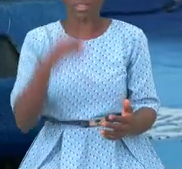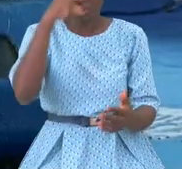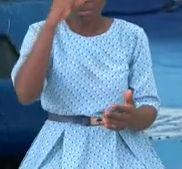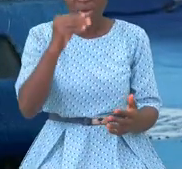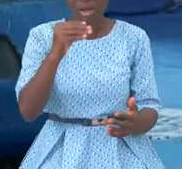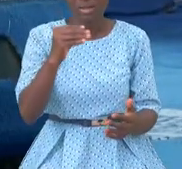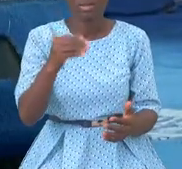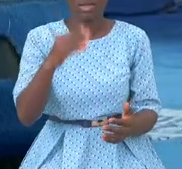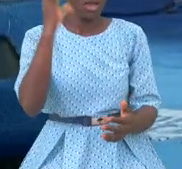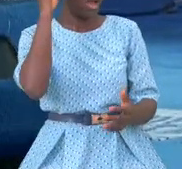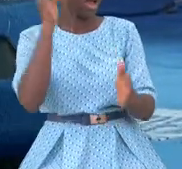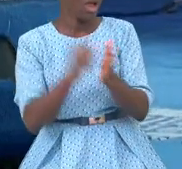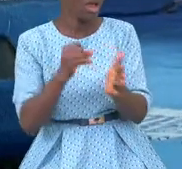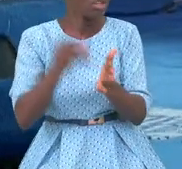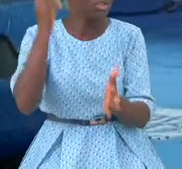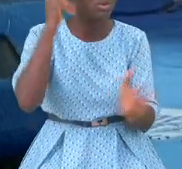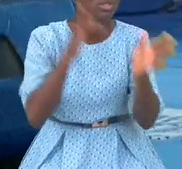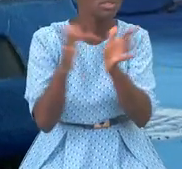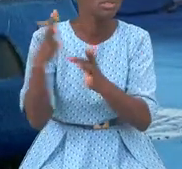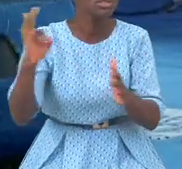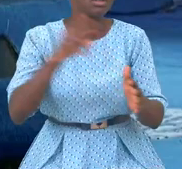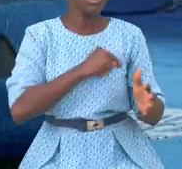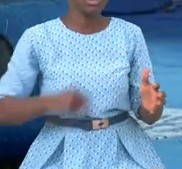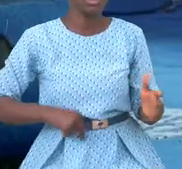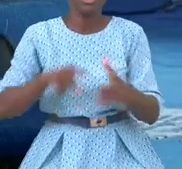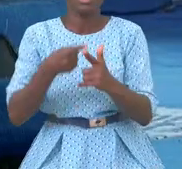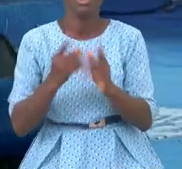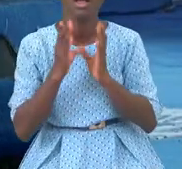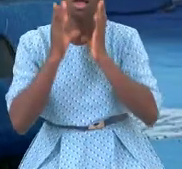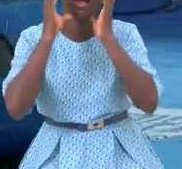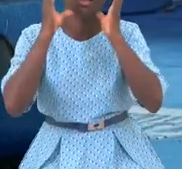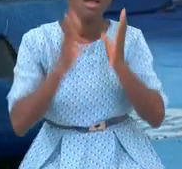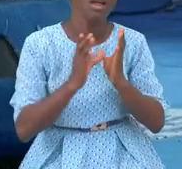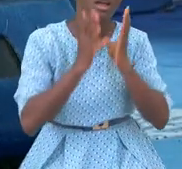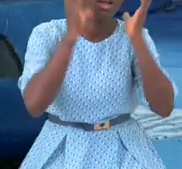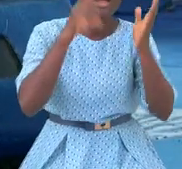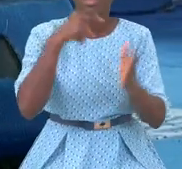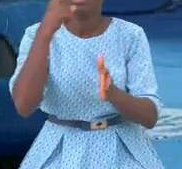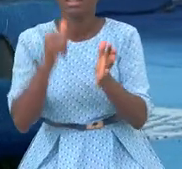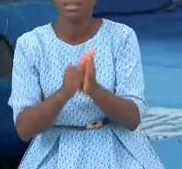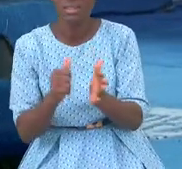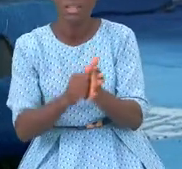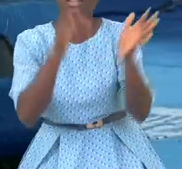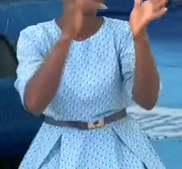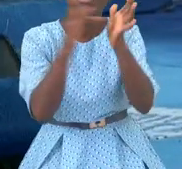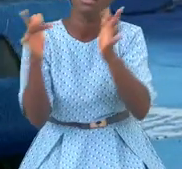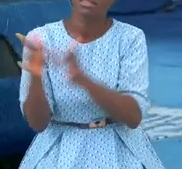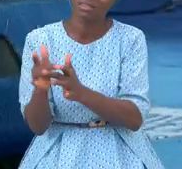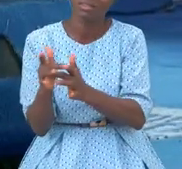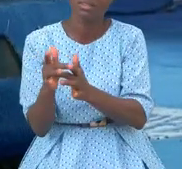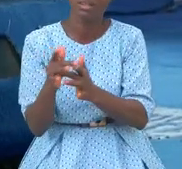cry out and say, Jesus, thou son of David,